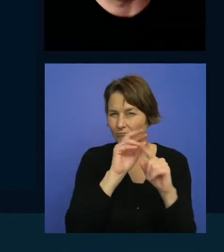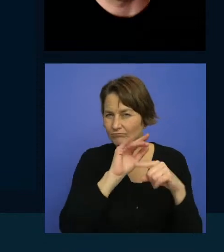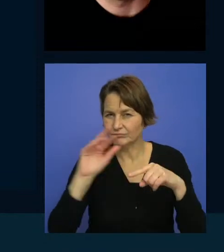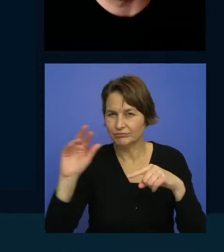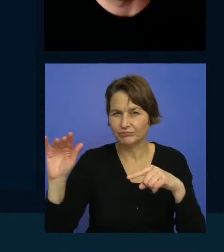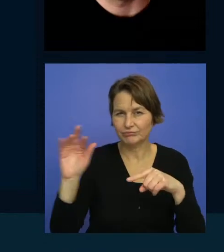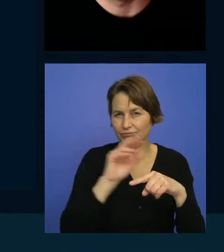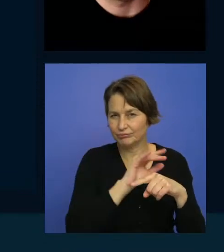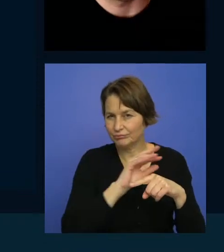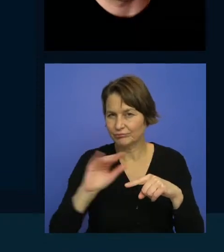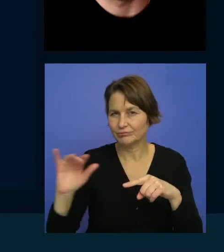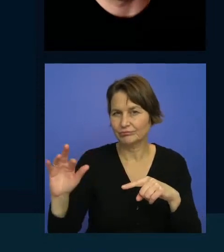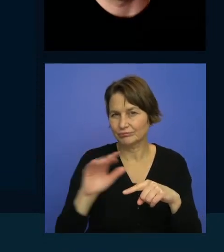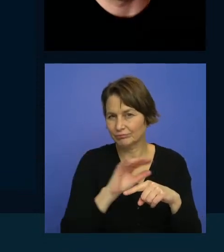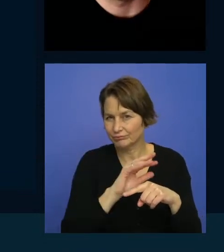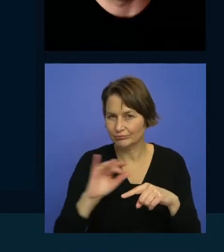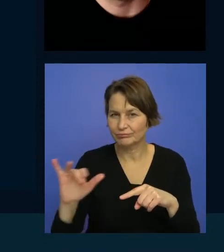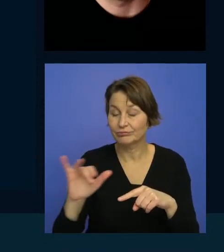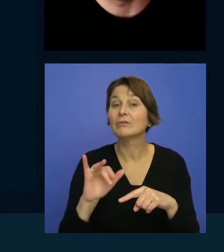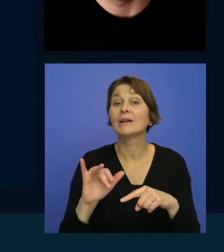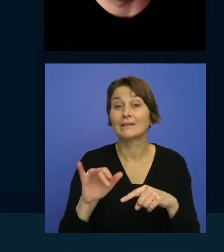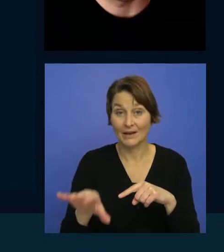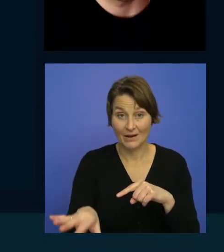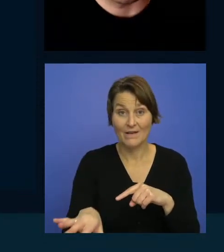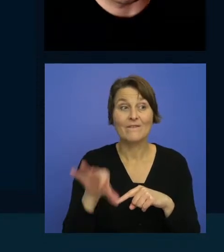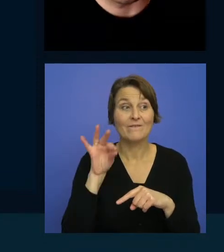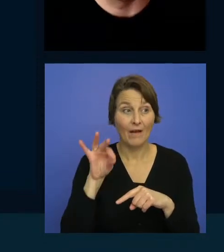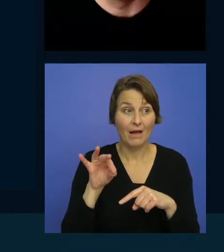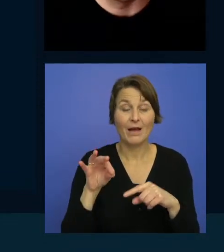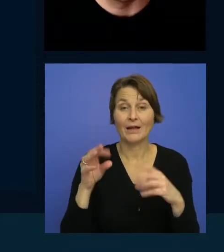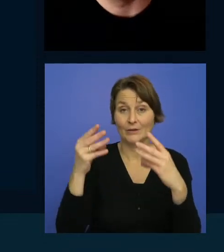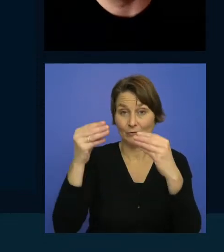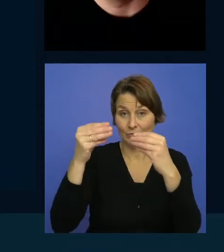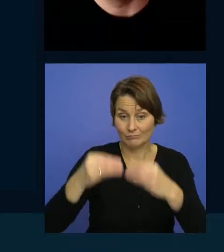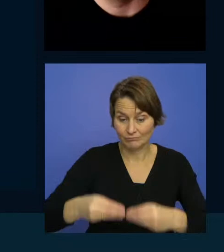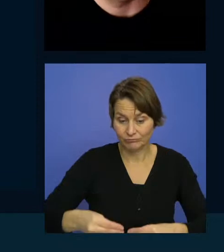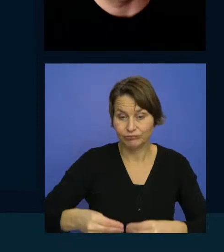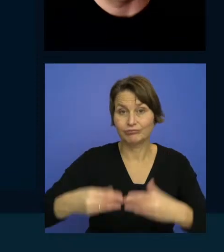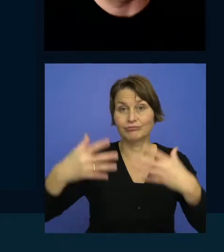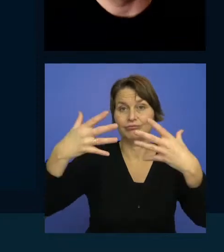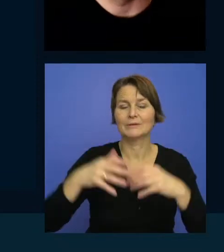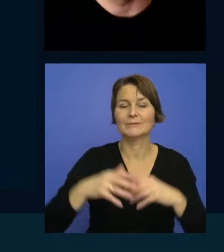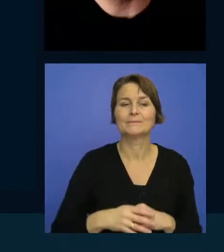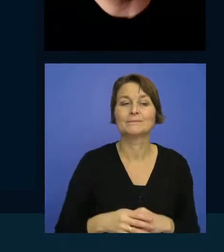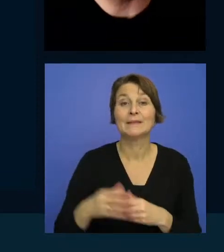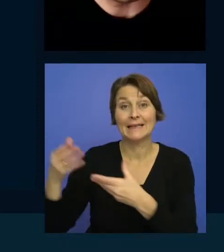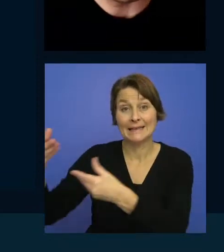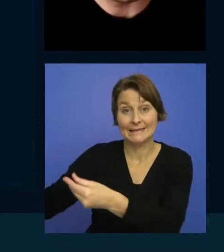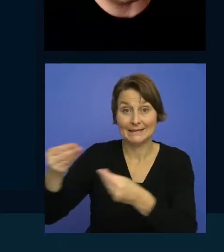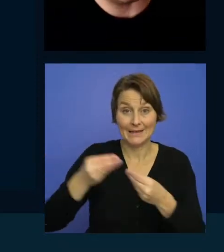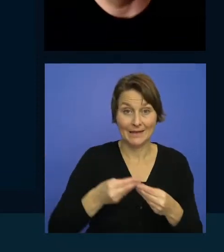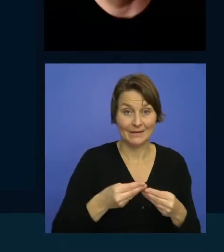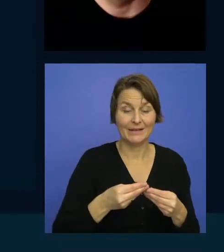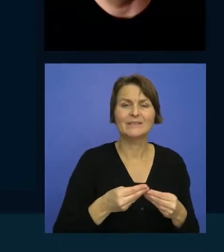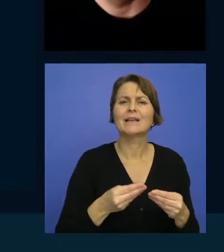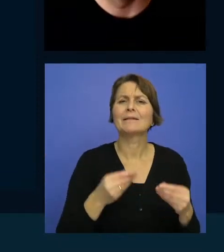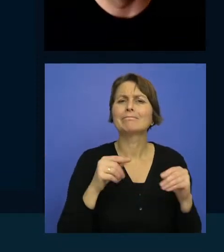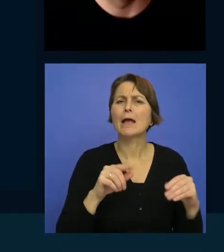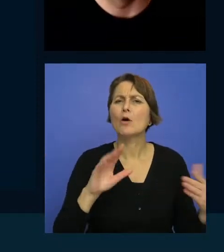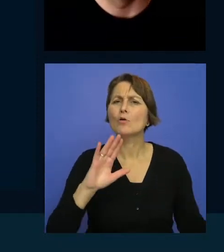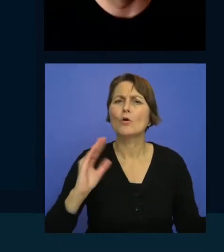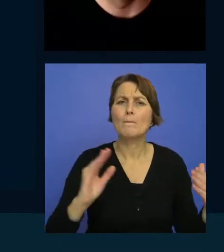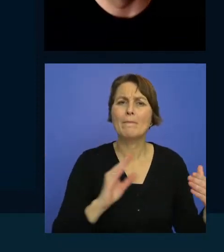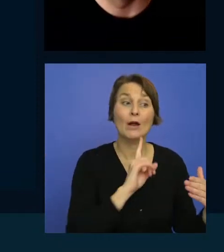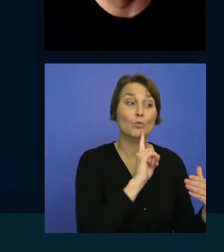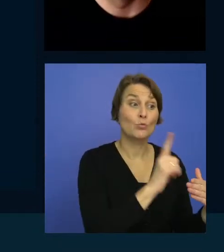see that it can actually find a result. And now we're going to compare that to the real data set